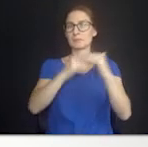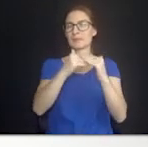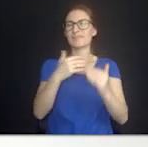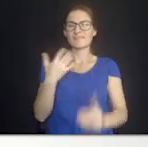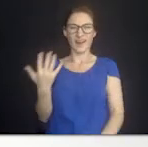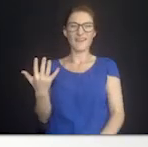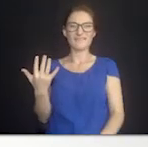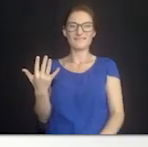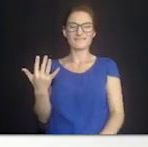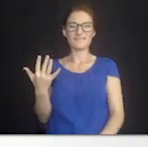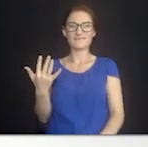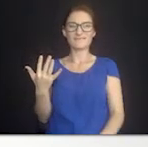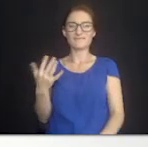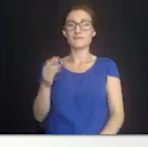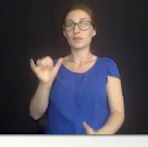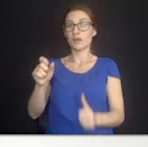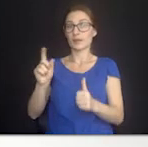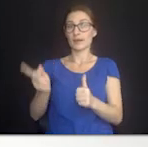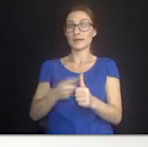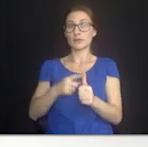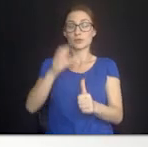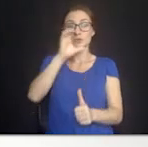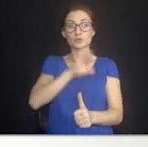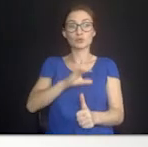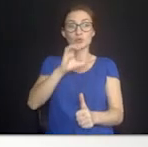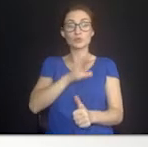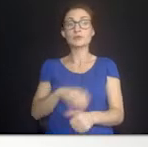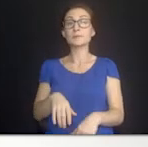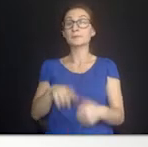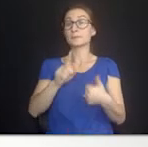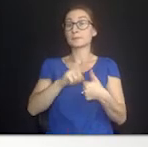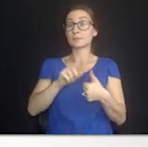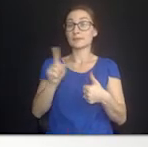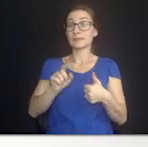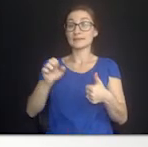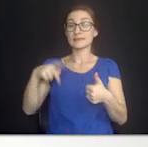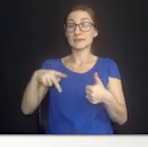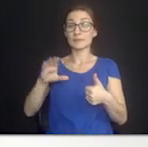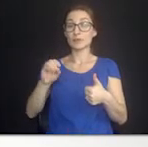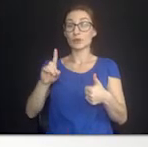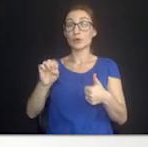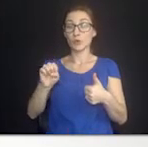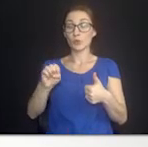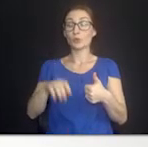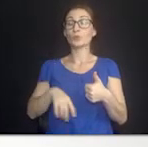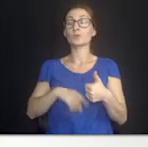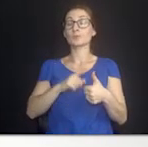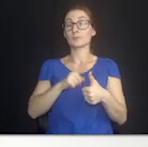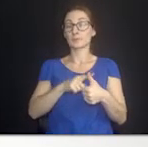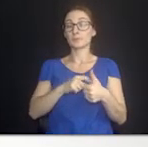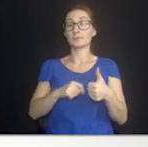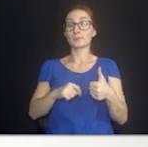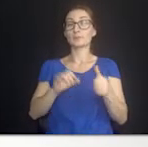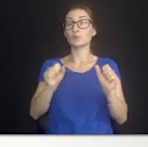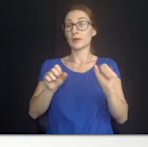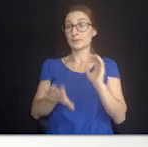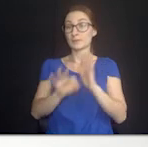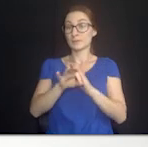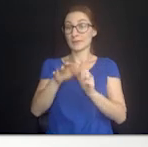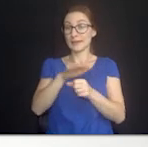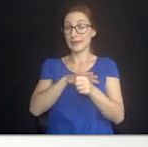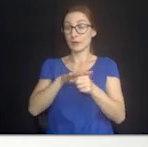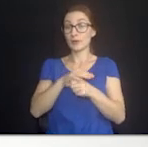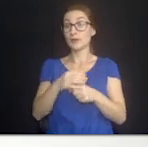I believe, for your initial search. You can search by zip code, where you could put in your local zip code and